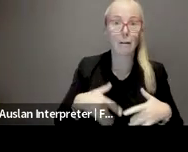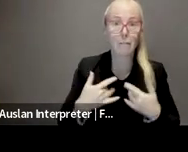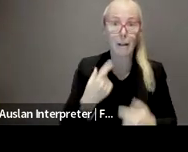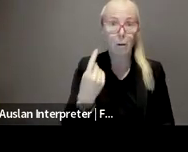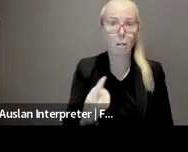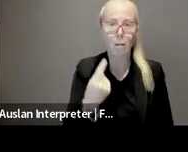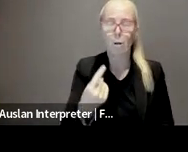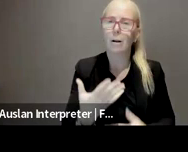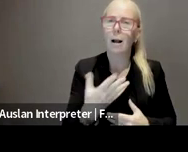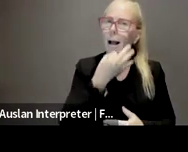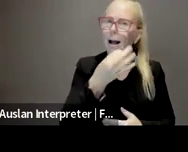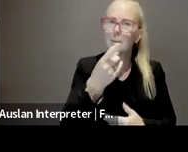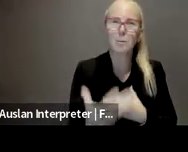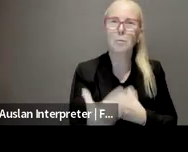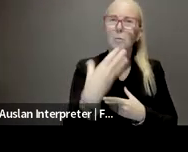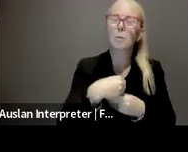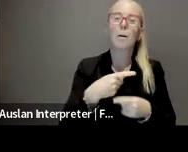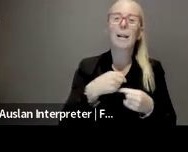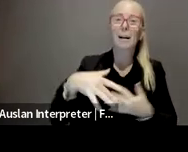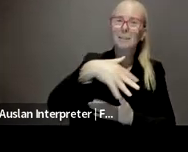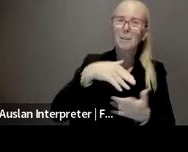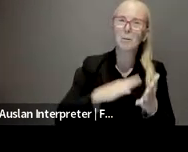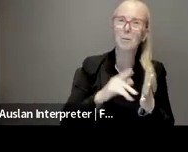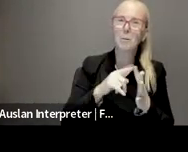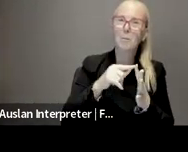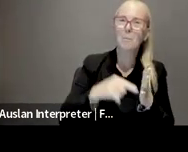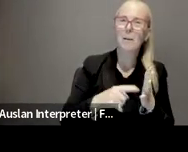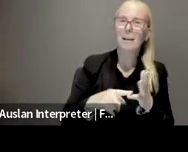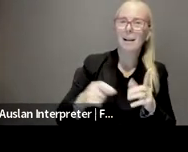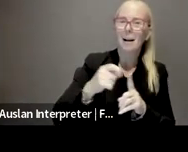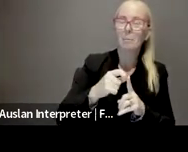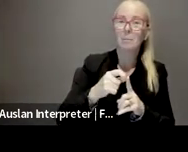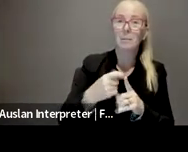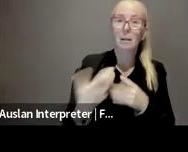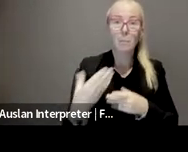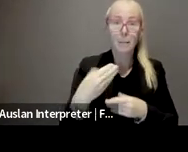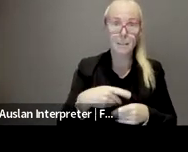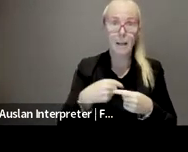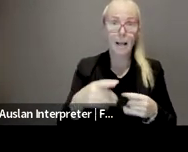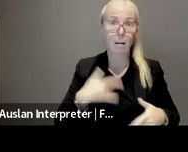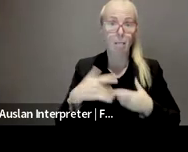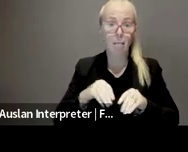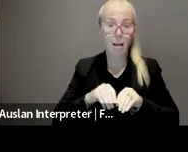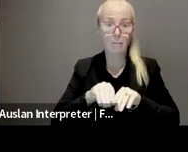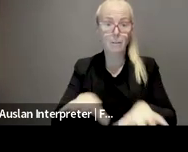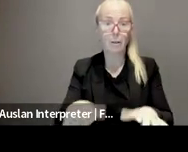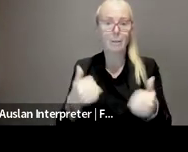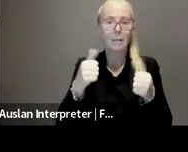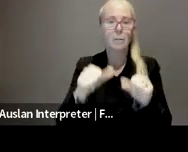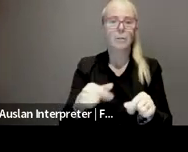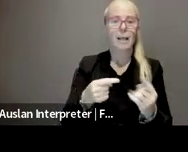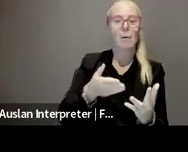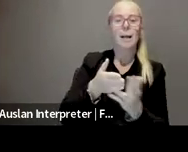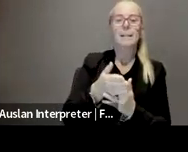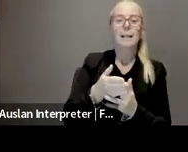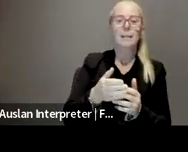sharing our social meetups, participating in our streams, and using our accessible controller in the No Controller Challenge. Thank